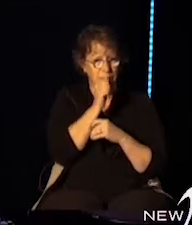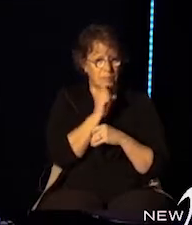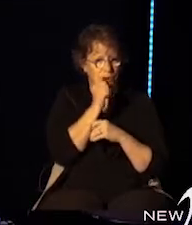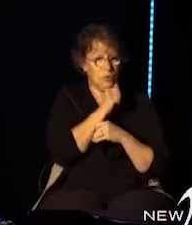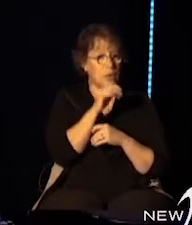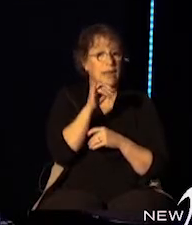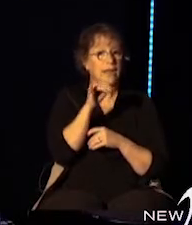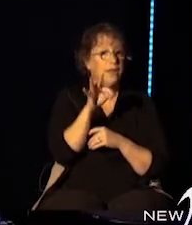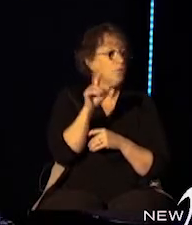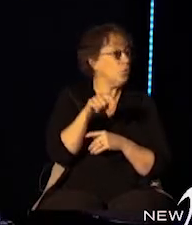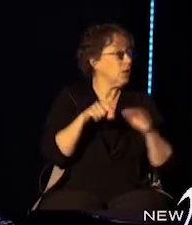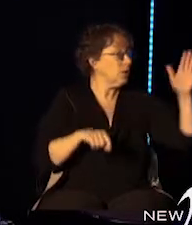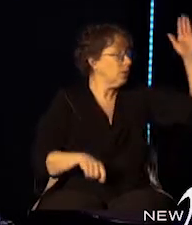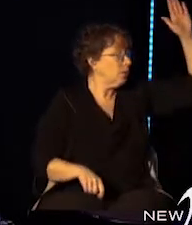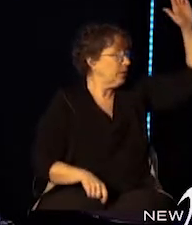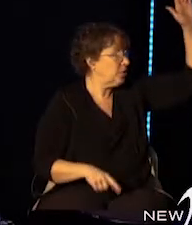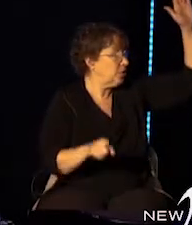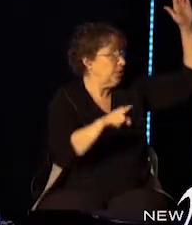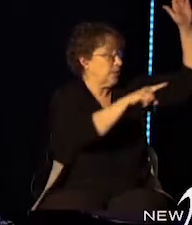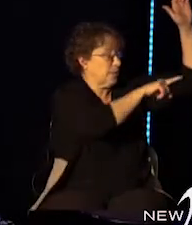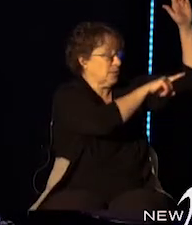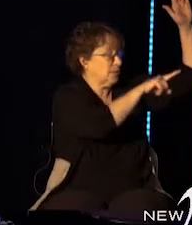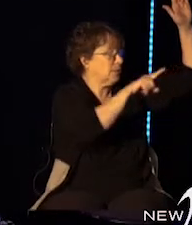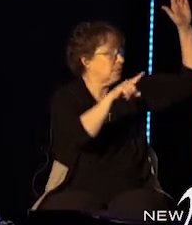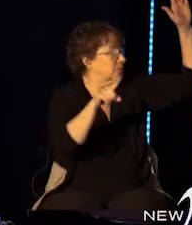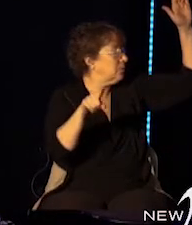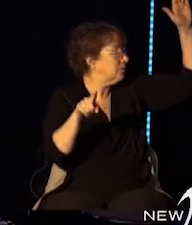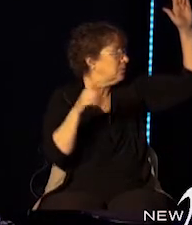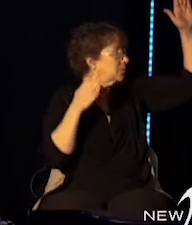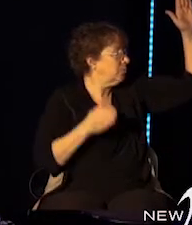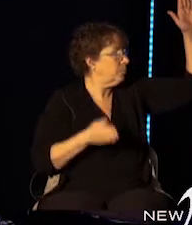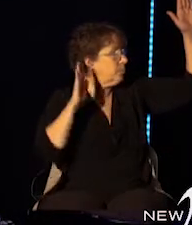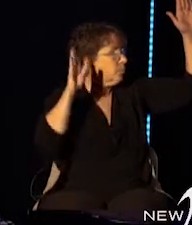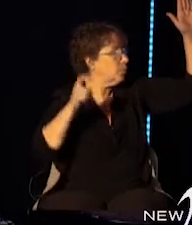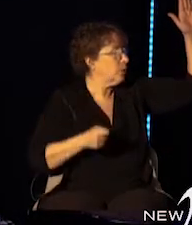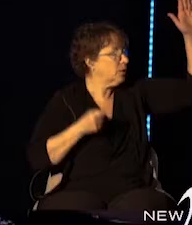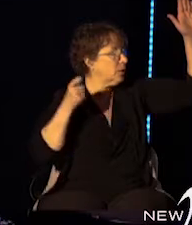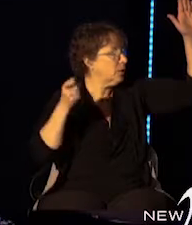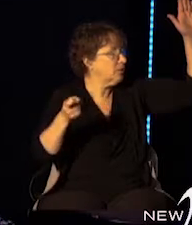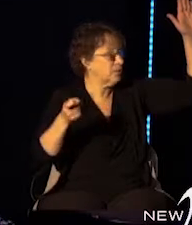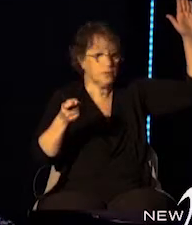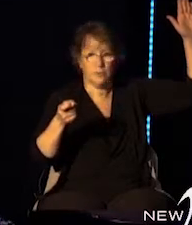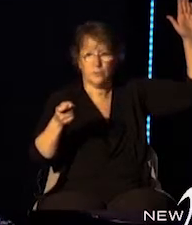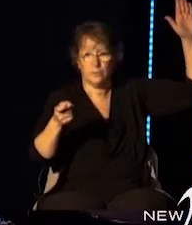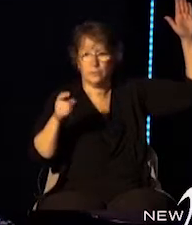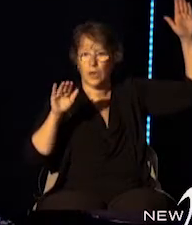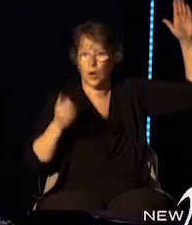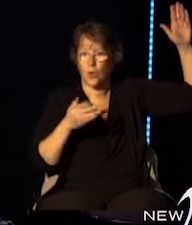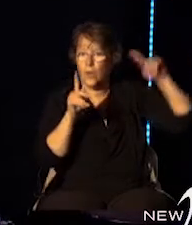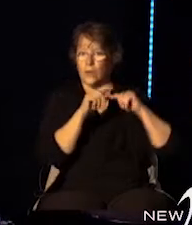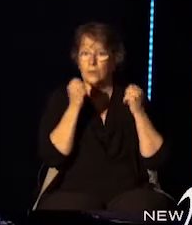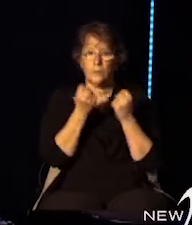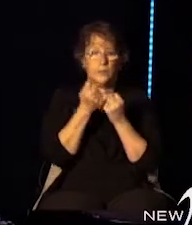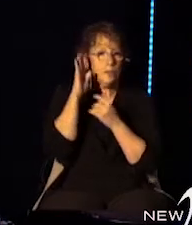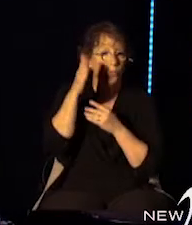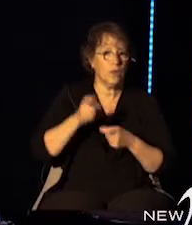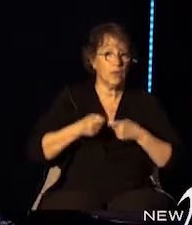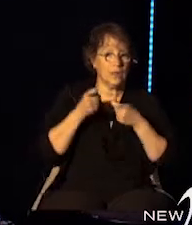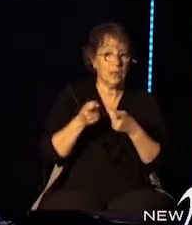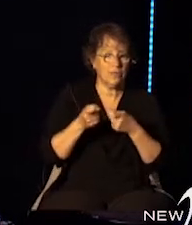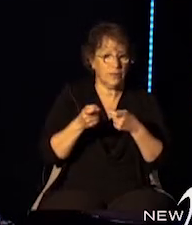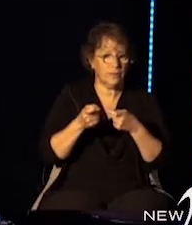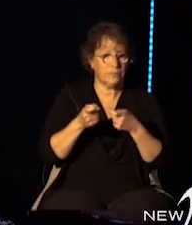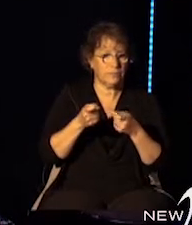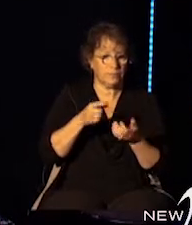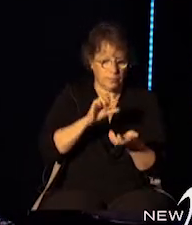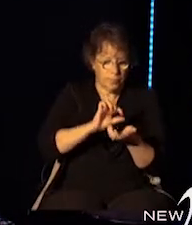services folks just raise your hand, and some of our guests, our welcome team, will get those to you. I want you to go